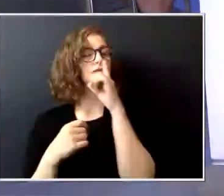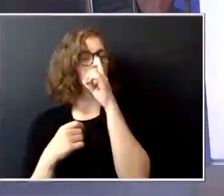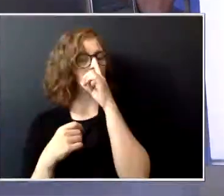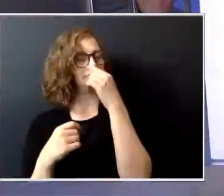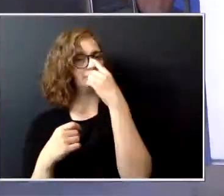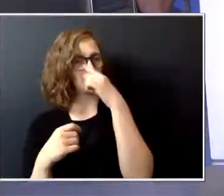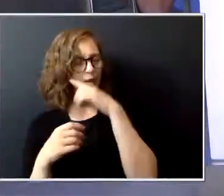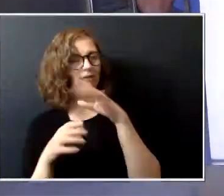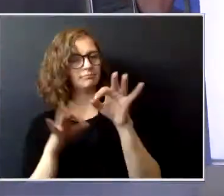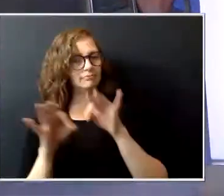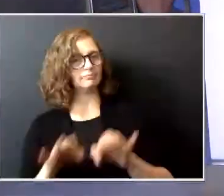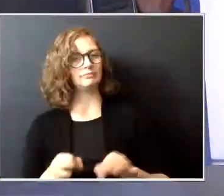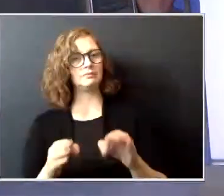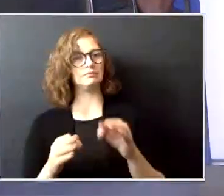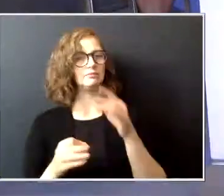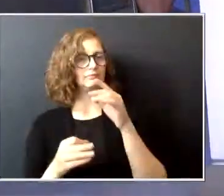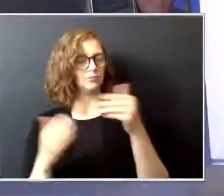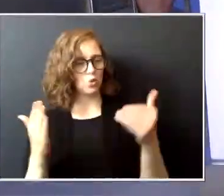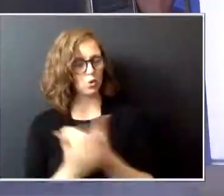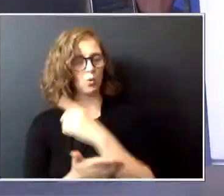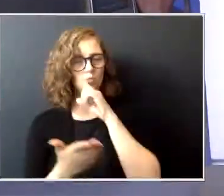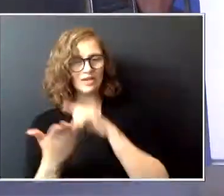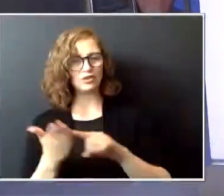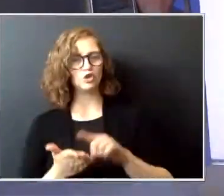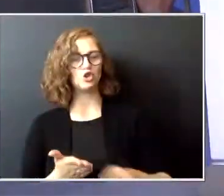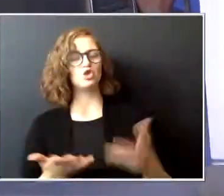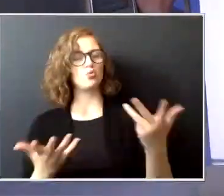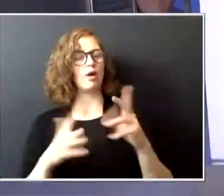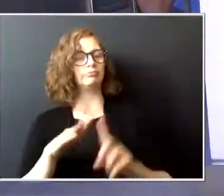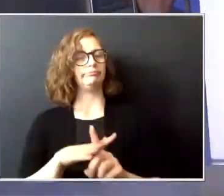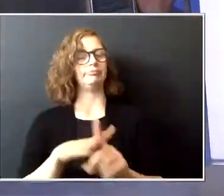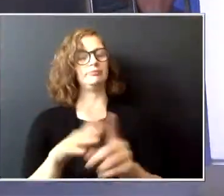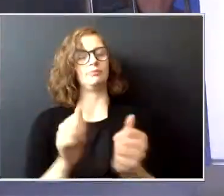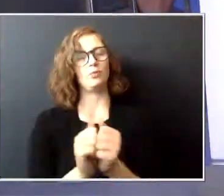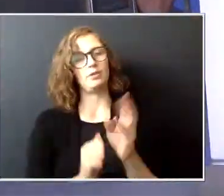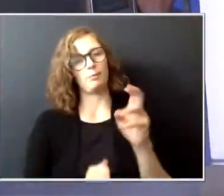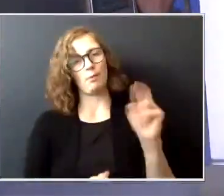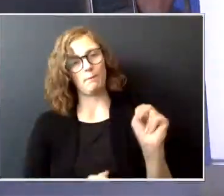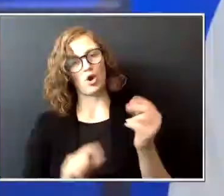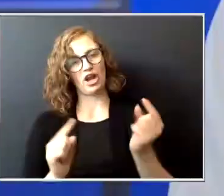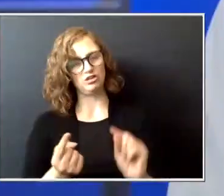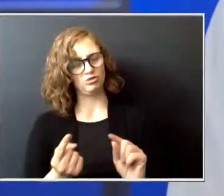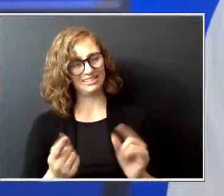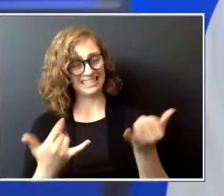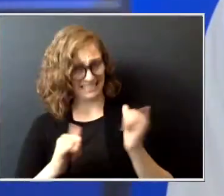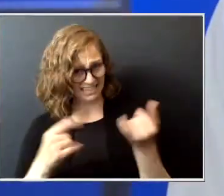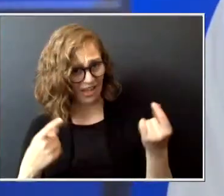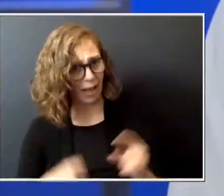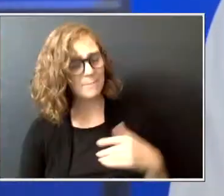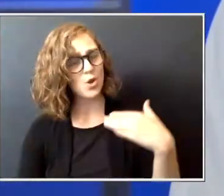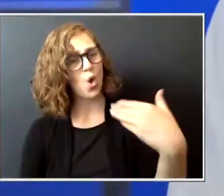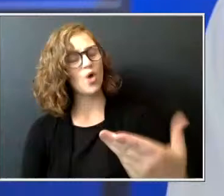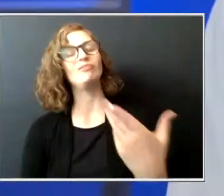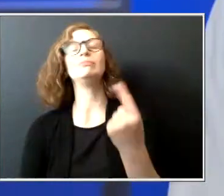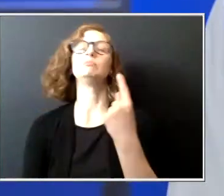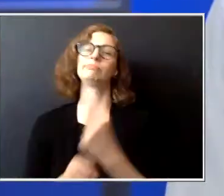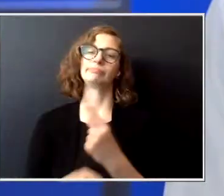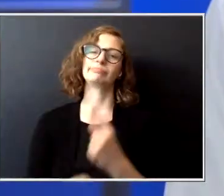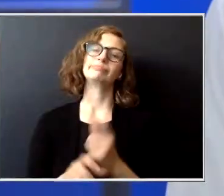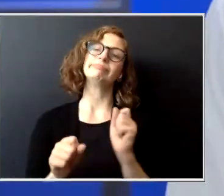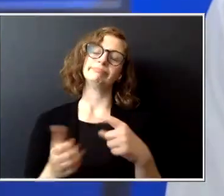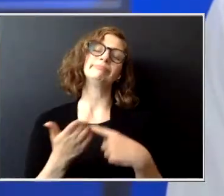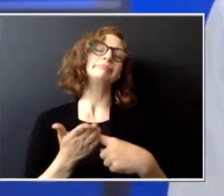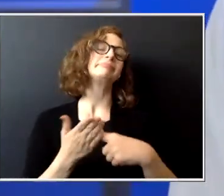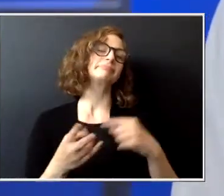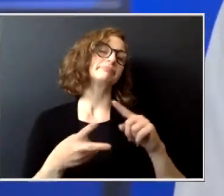of burn injuries, because there still are a lot of burn injuries. Absolutely, and I think we're going to talk about two different things. I'll